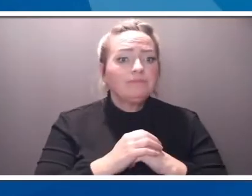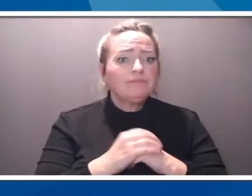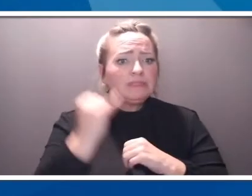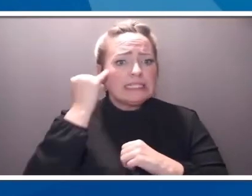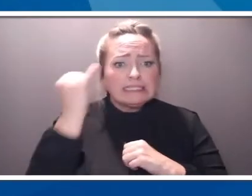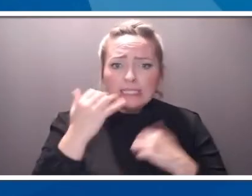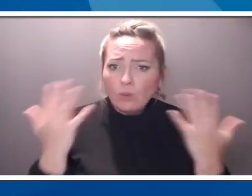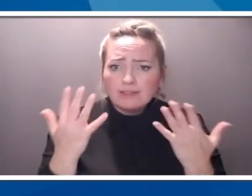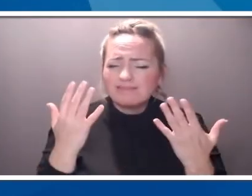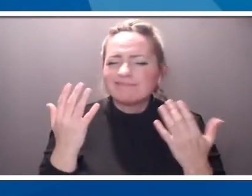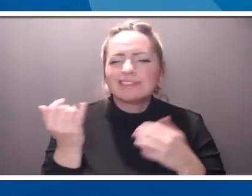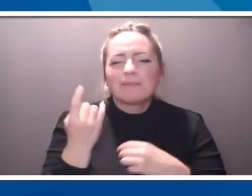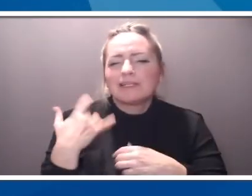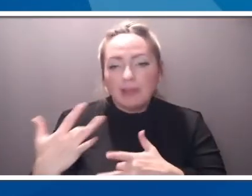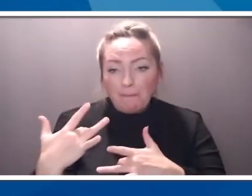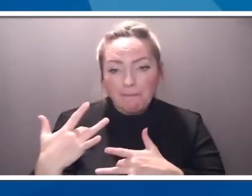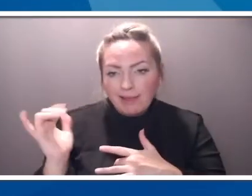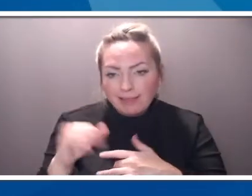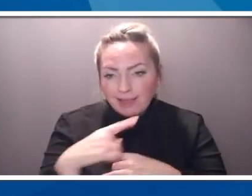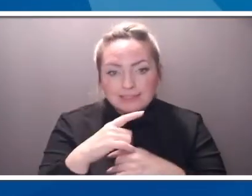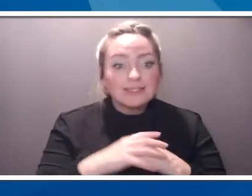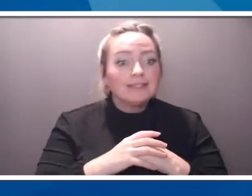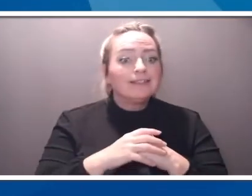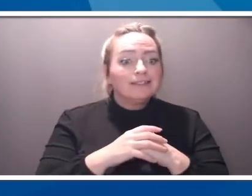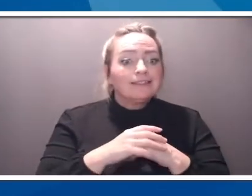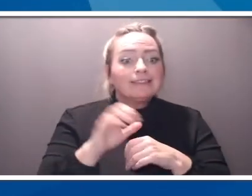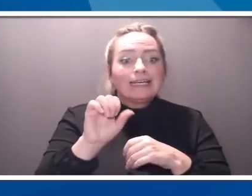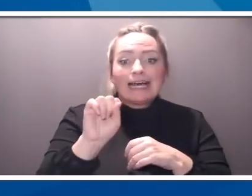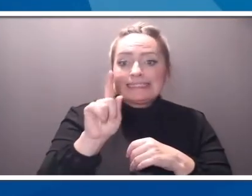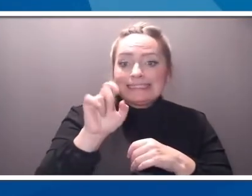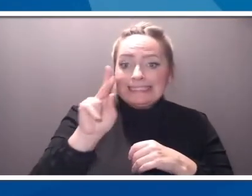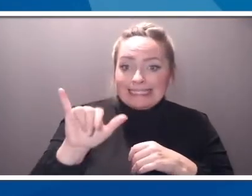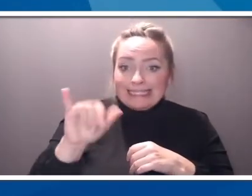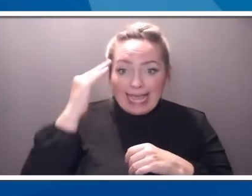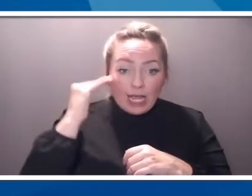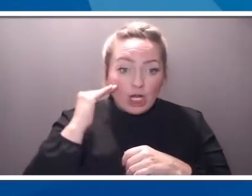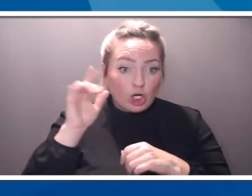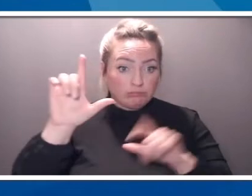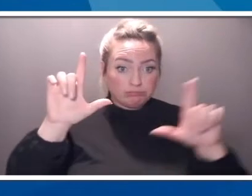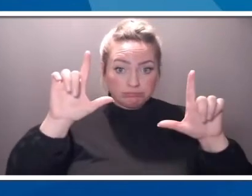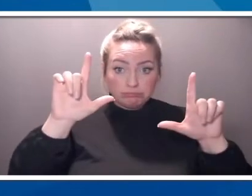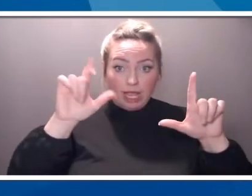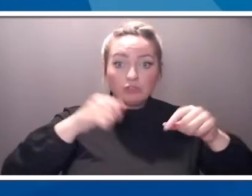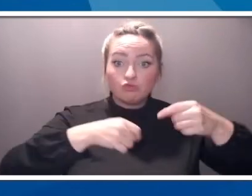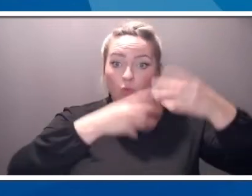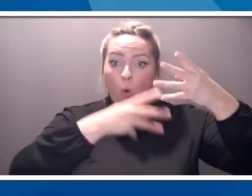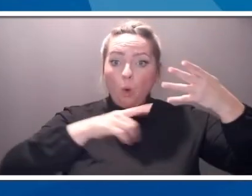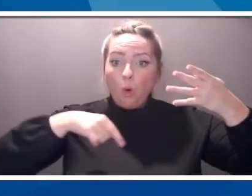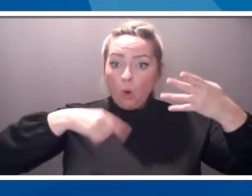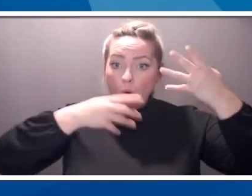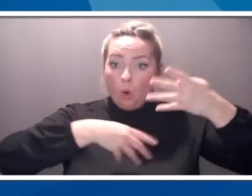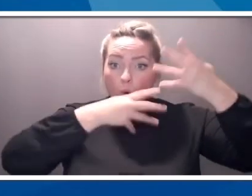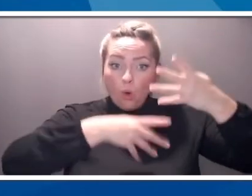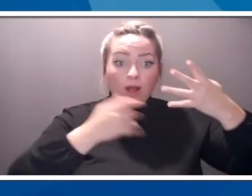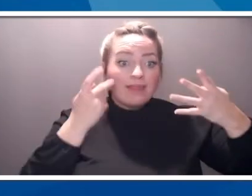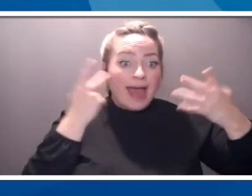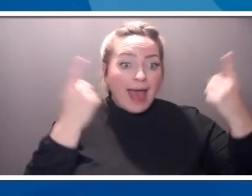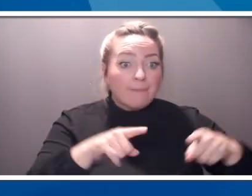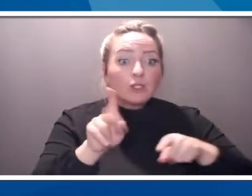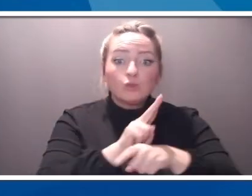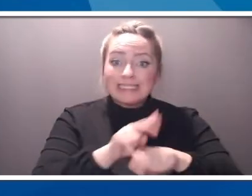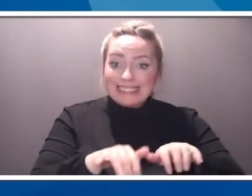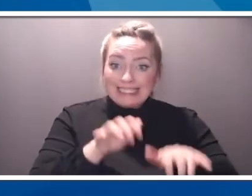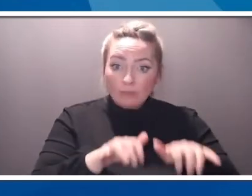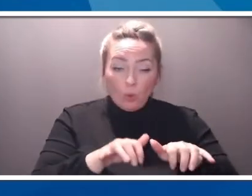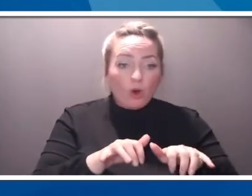entirely hidden. And the idea is something classic like this. You've got a sticky header, at the top, and as you're scrolling, it can